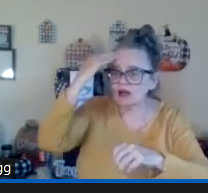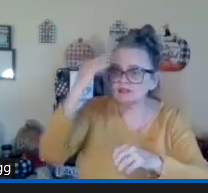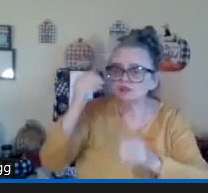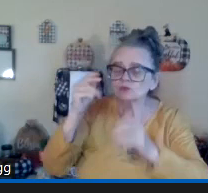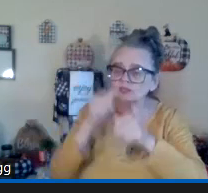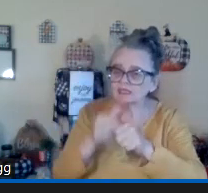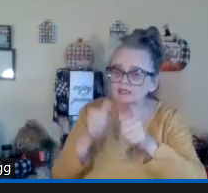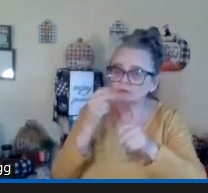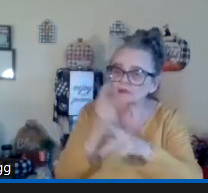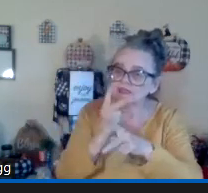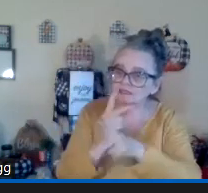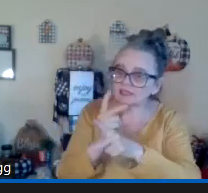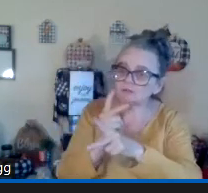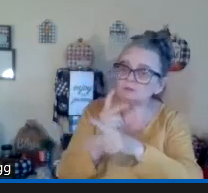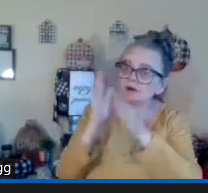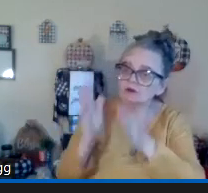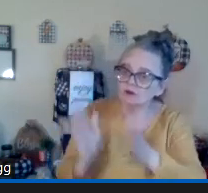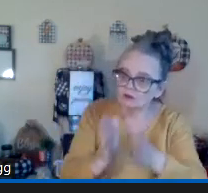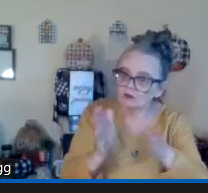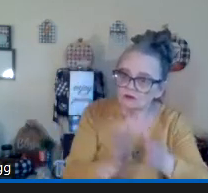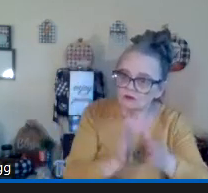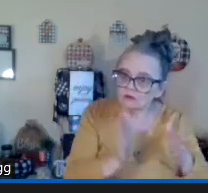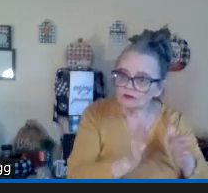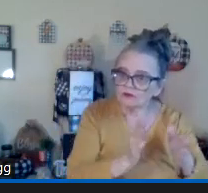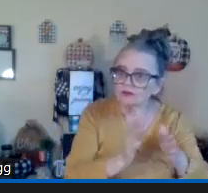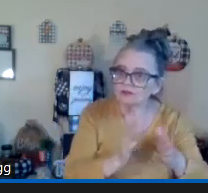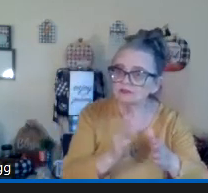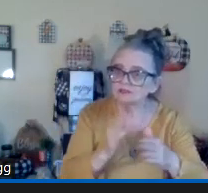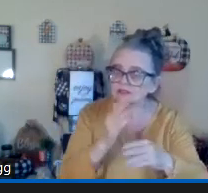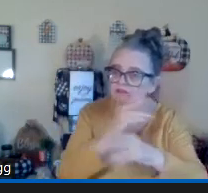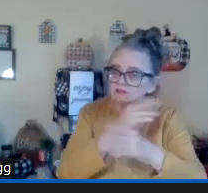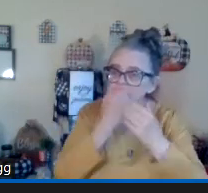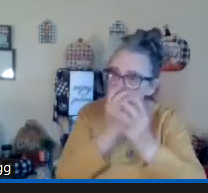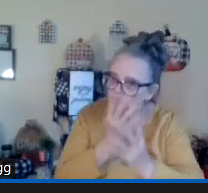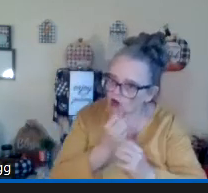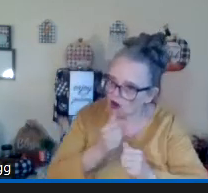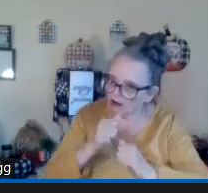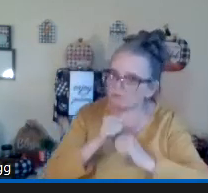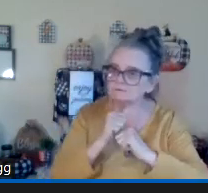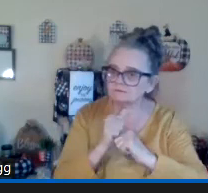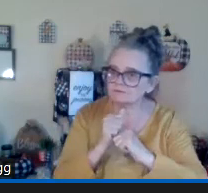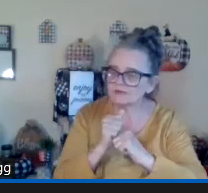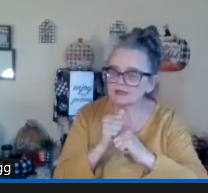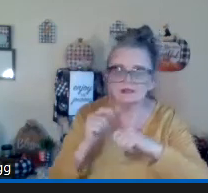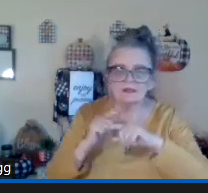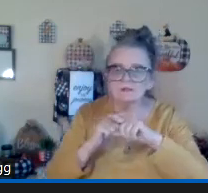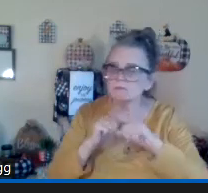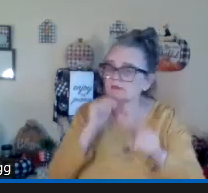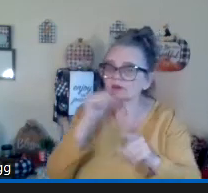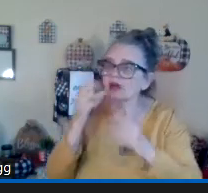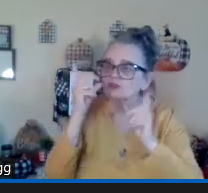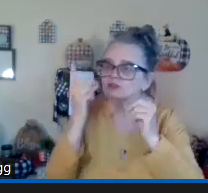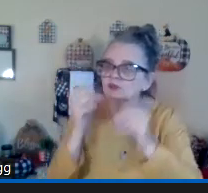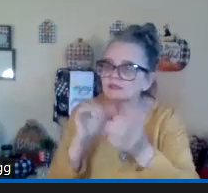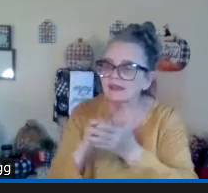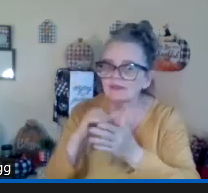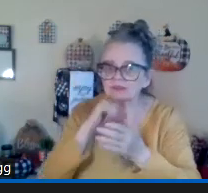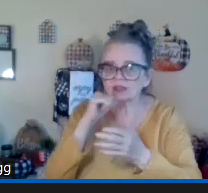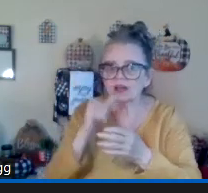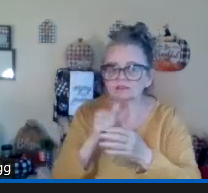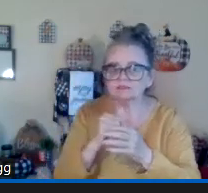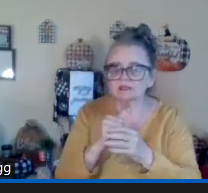with knowledge, we can keep order and calm. But they're not